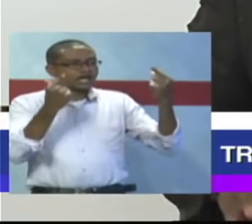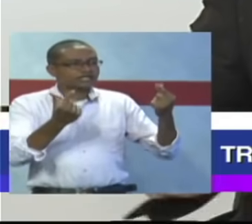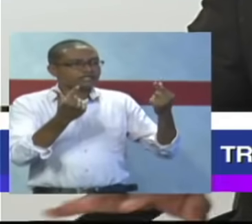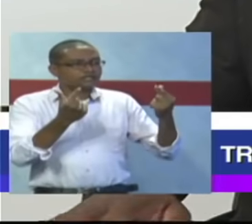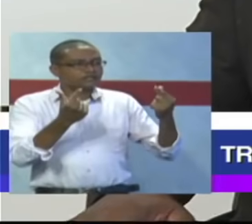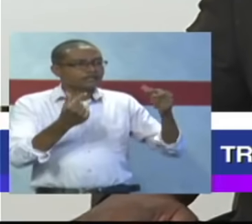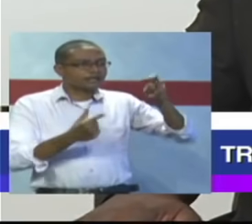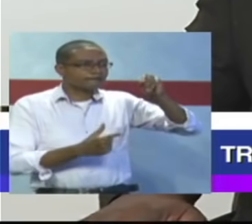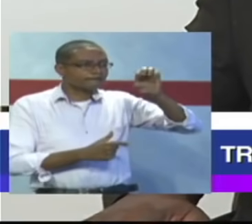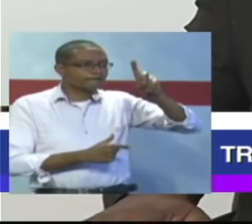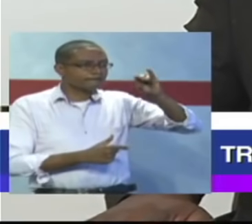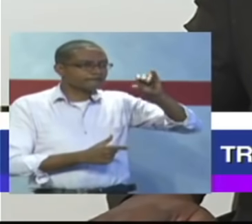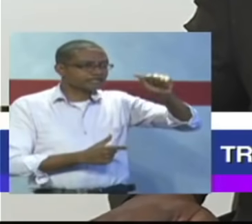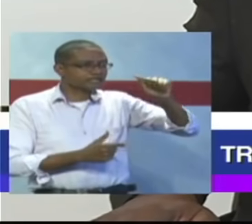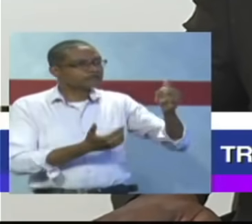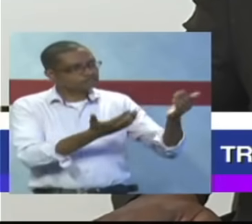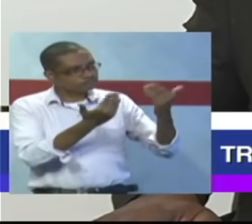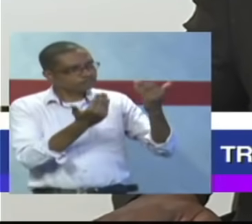Good morning.